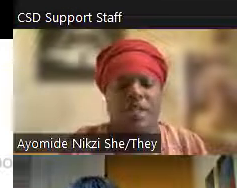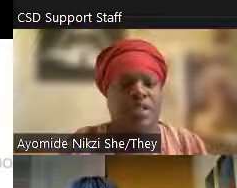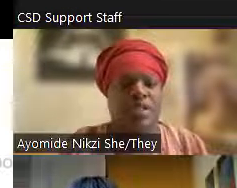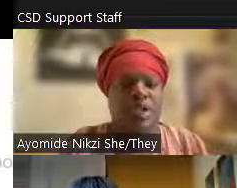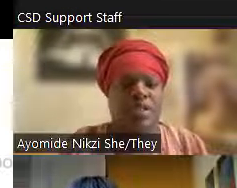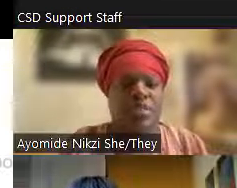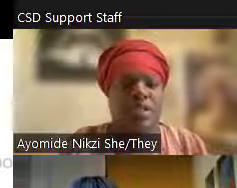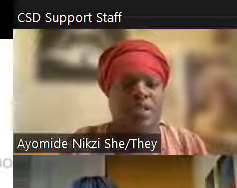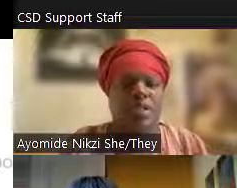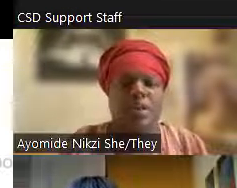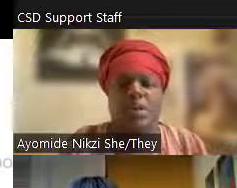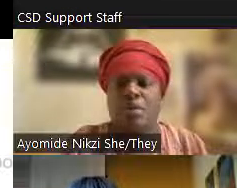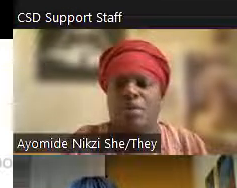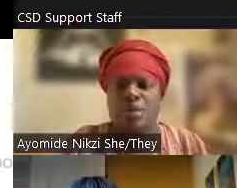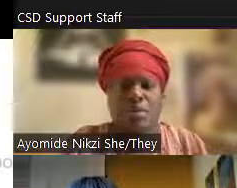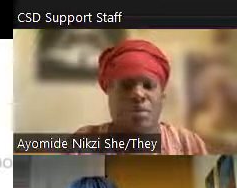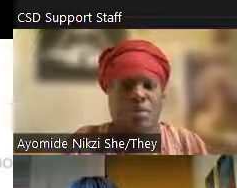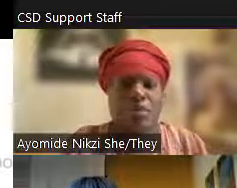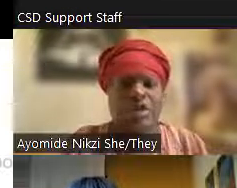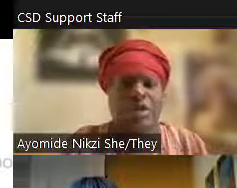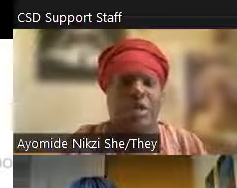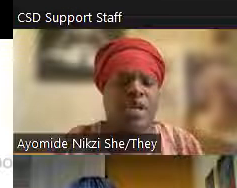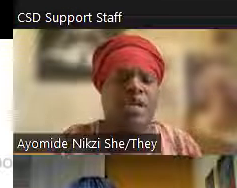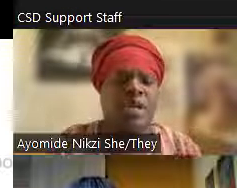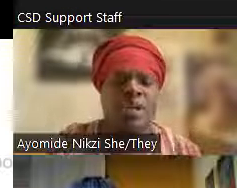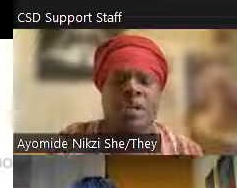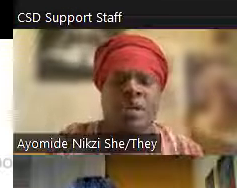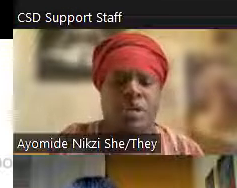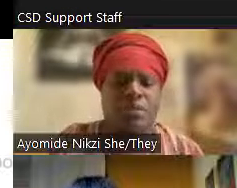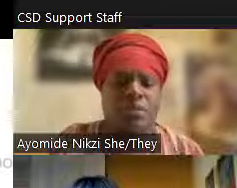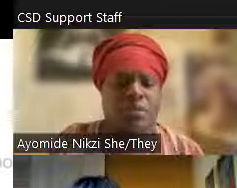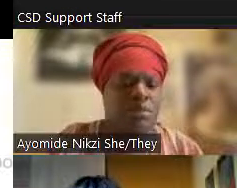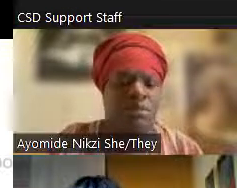I see that Sarah Ames has raised their hand.